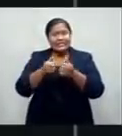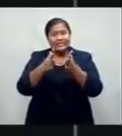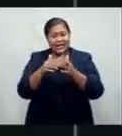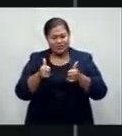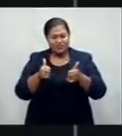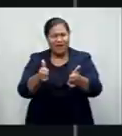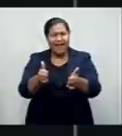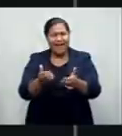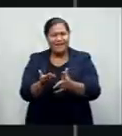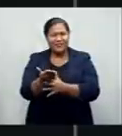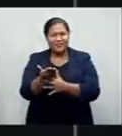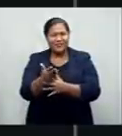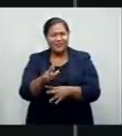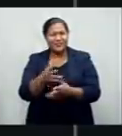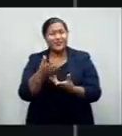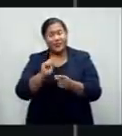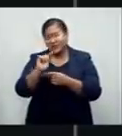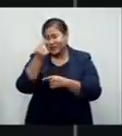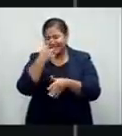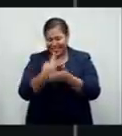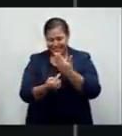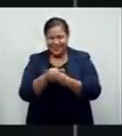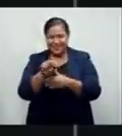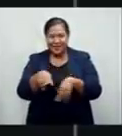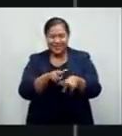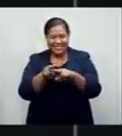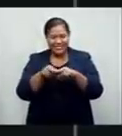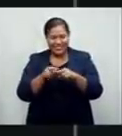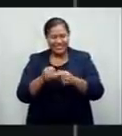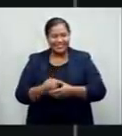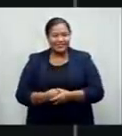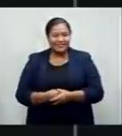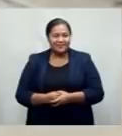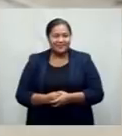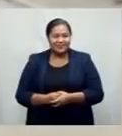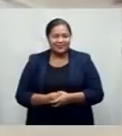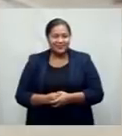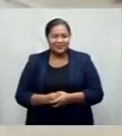vaccination campaign, a first of its kind for Fiji. Lina Rees has more.